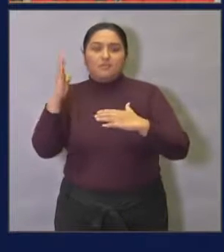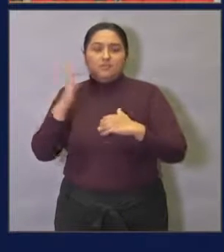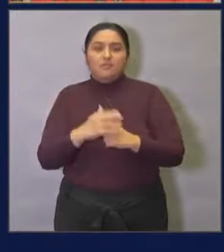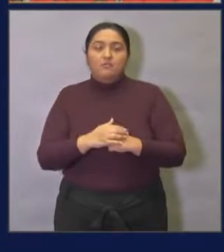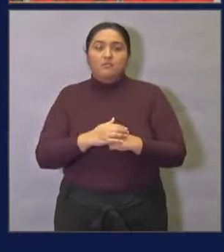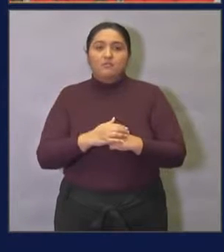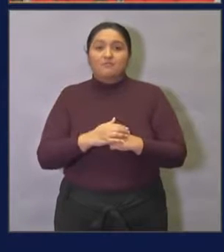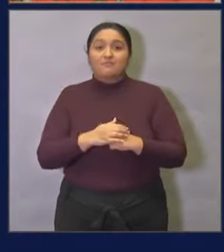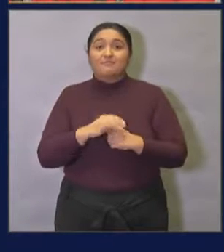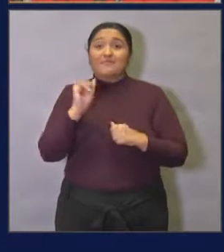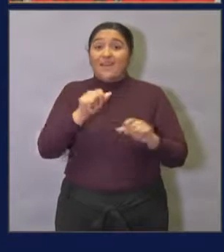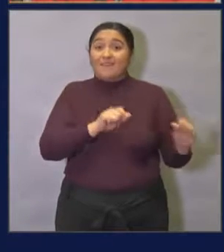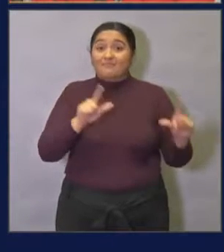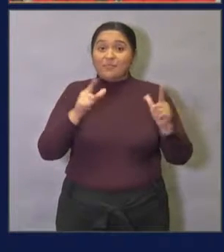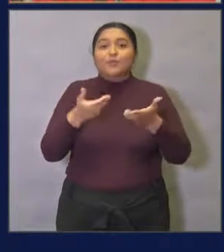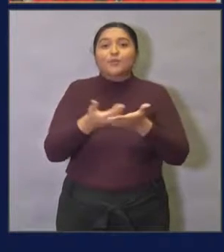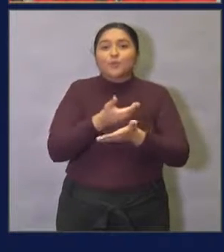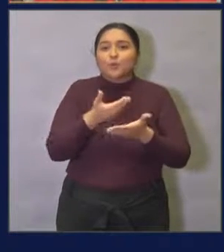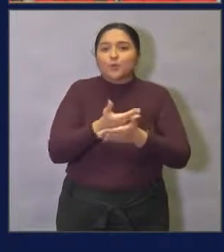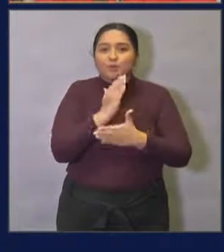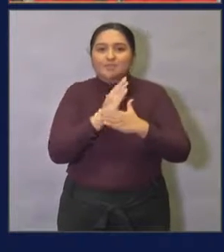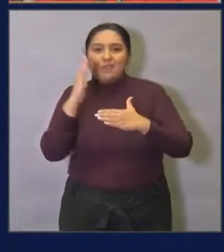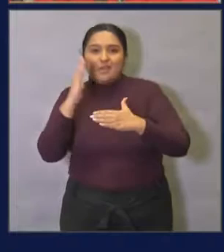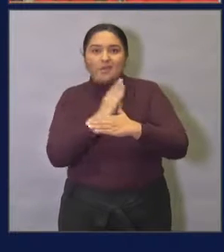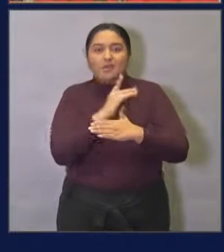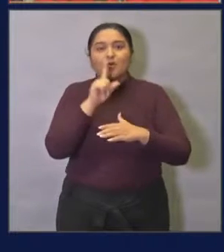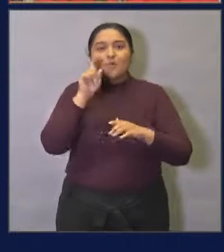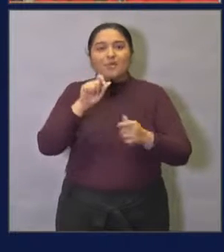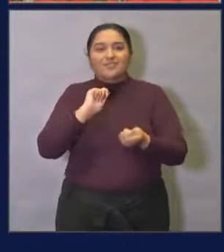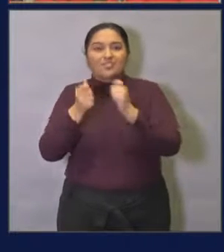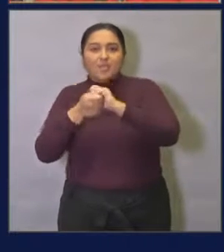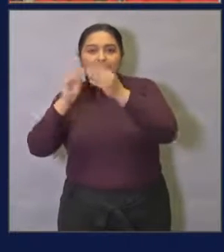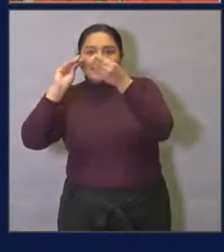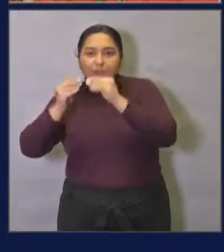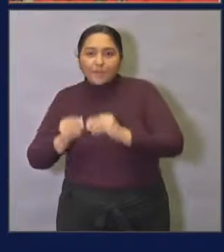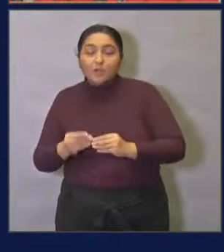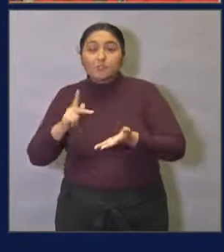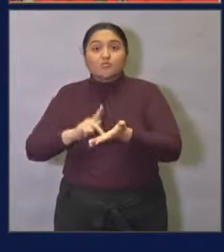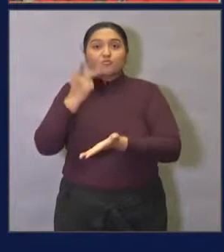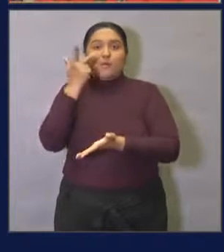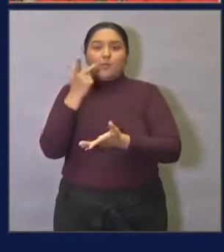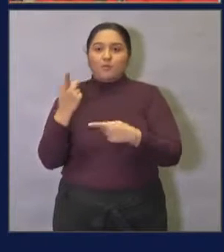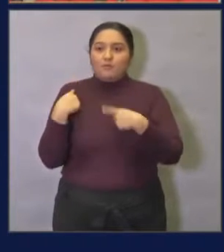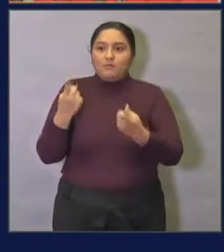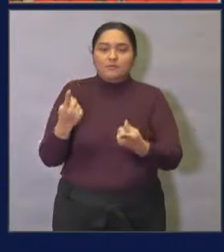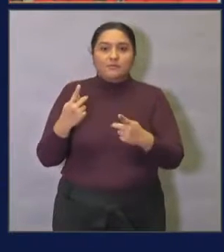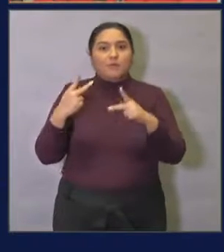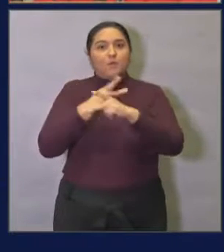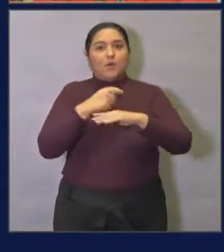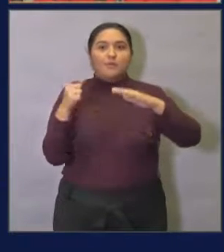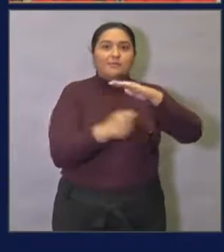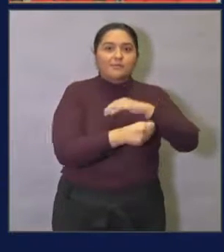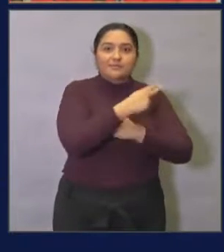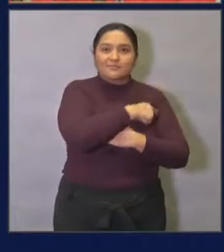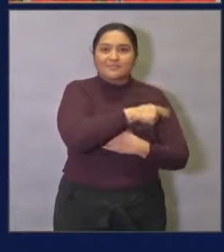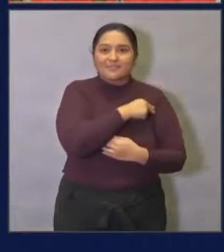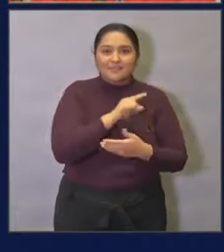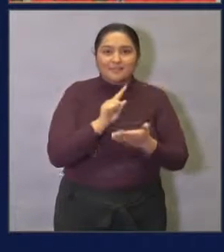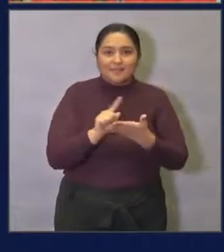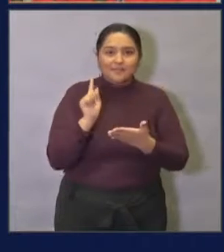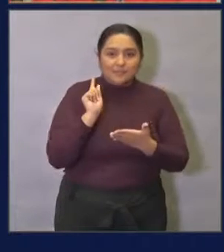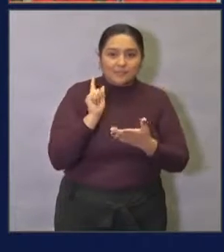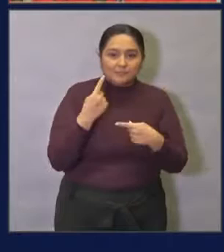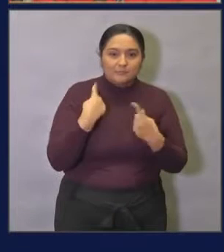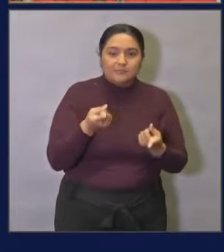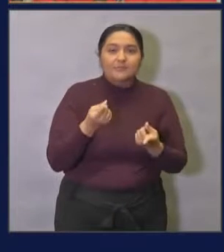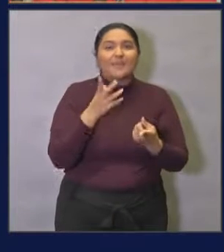this is the new scale. We had to triple it given the significant increases in hospital admissions over the past week and to show the model predictions